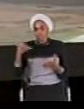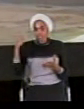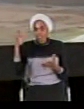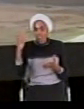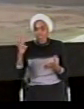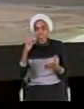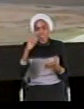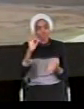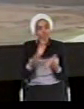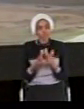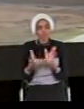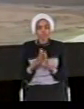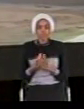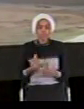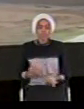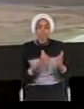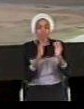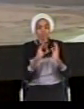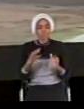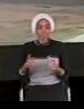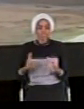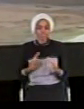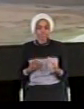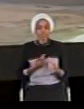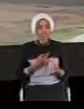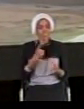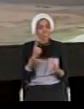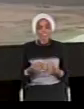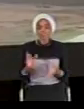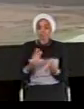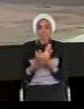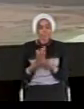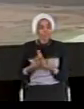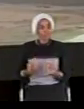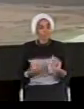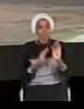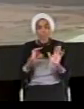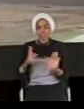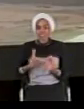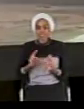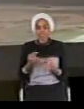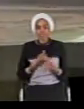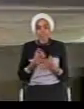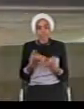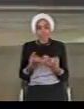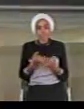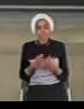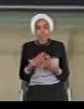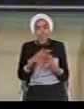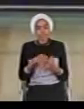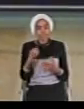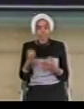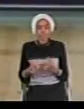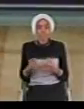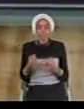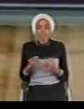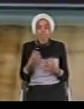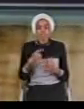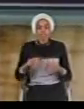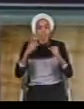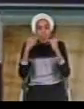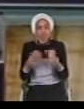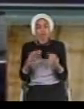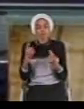became followers of us. And ye became followers of us. The gospel came to them, and the power of